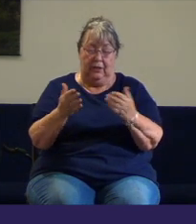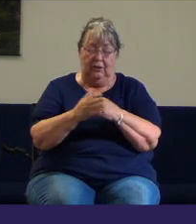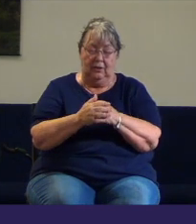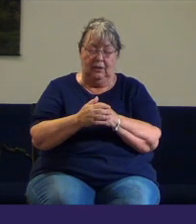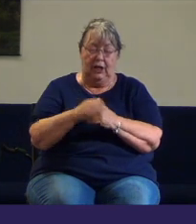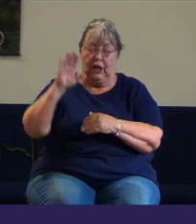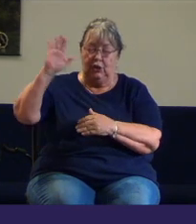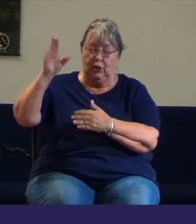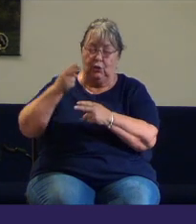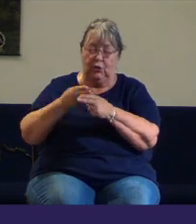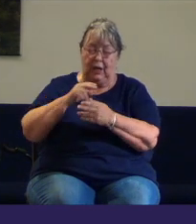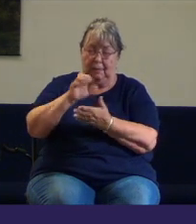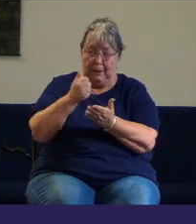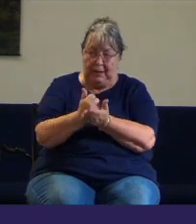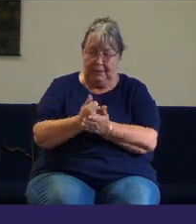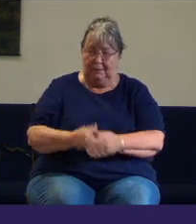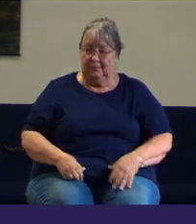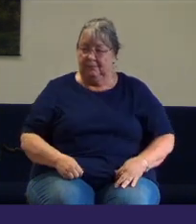name, amen.